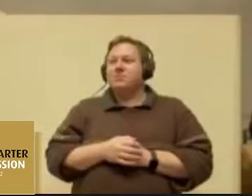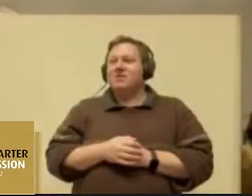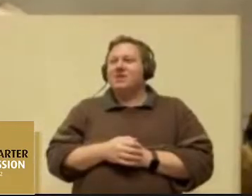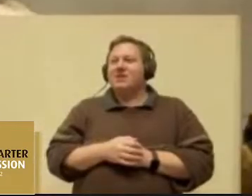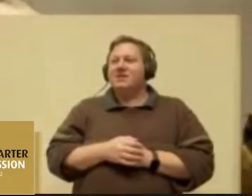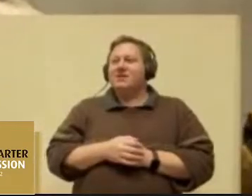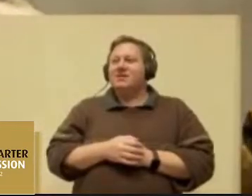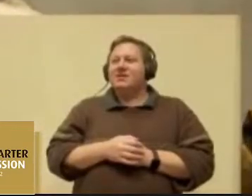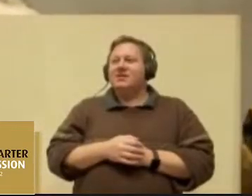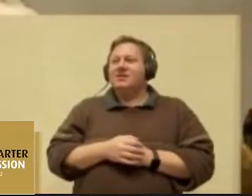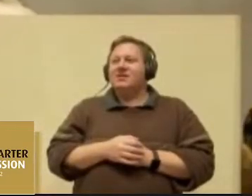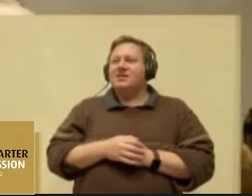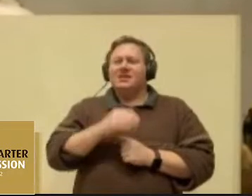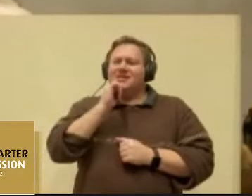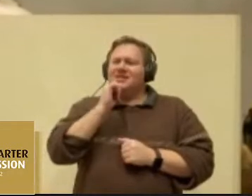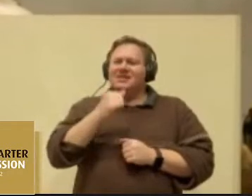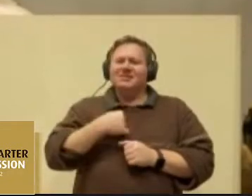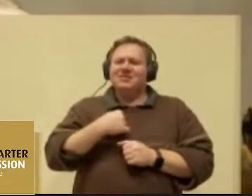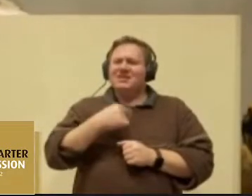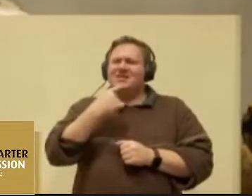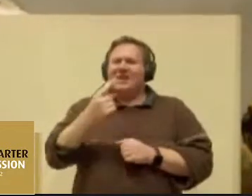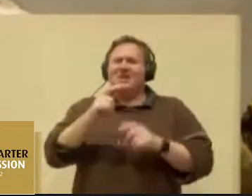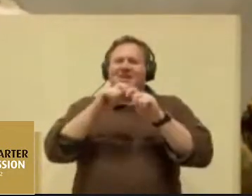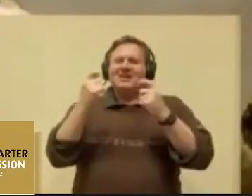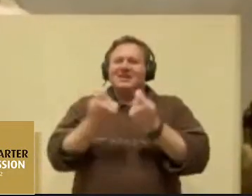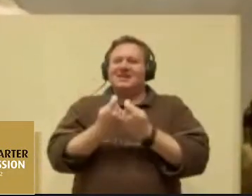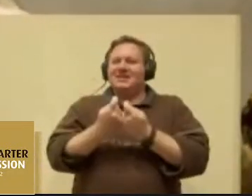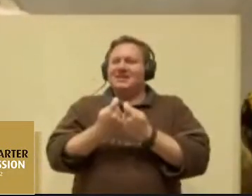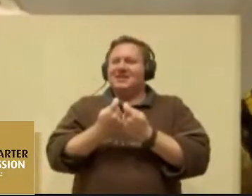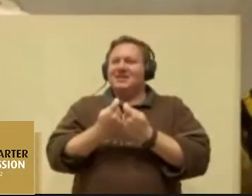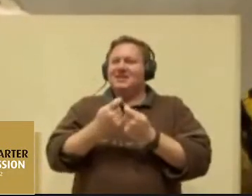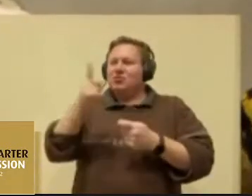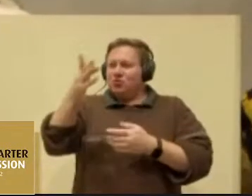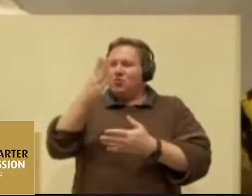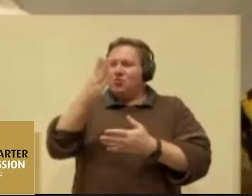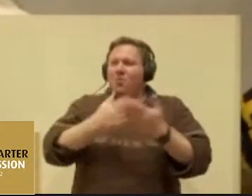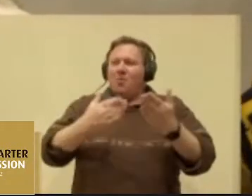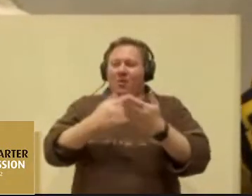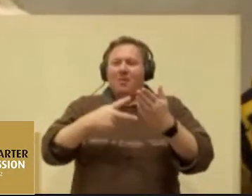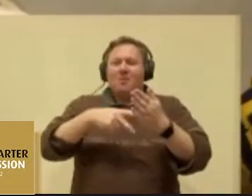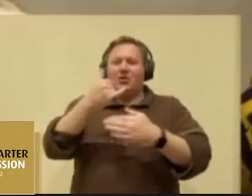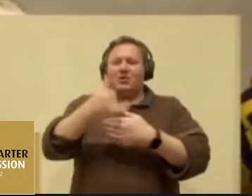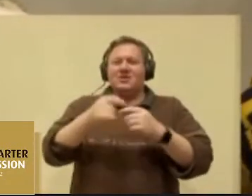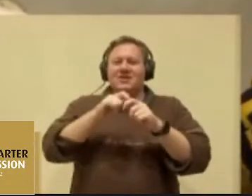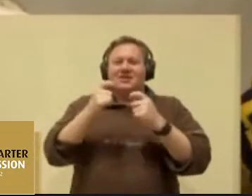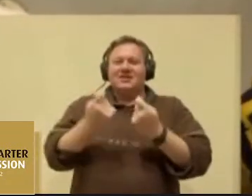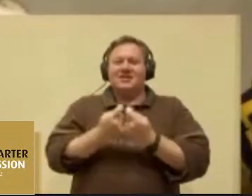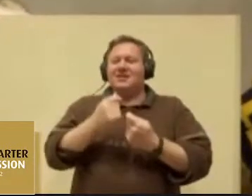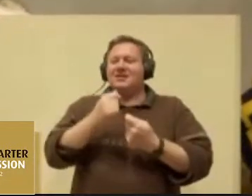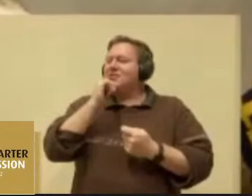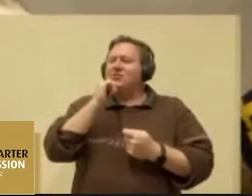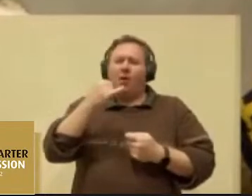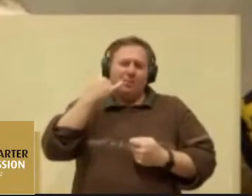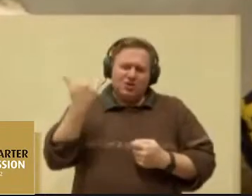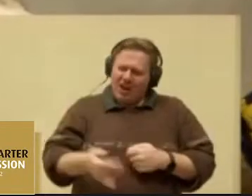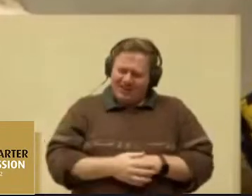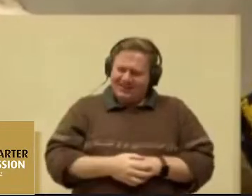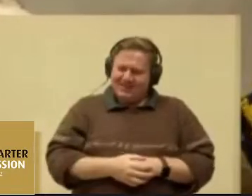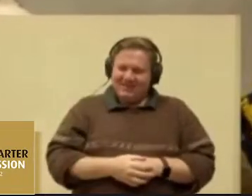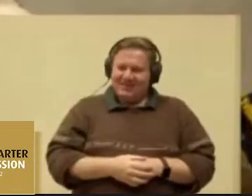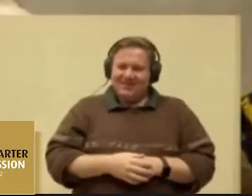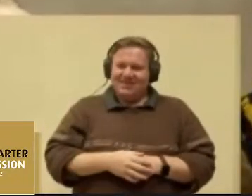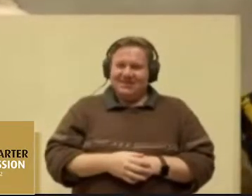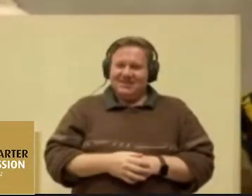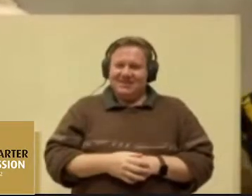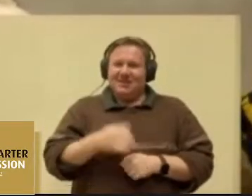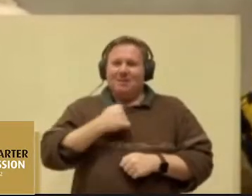did i say the team of parliament are you not part of our project team don't be jealous if i say to my office